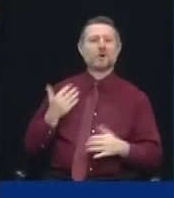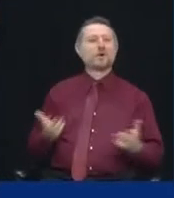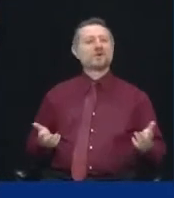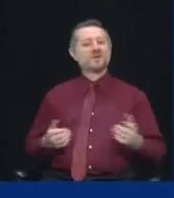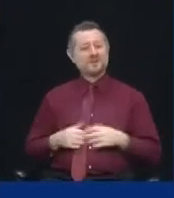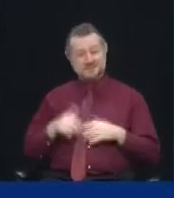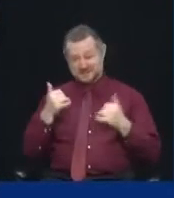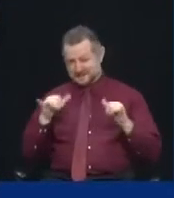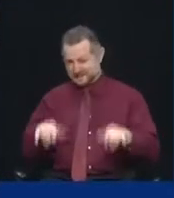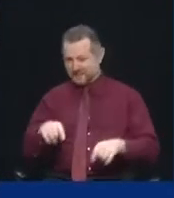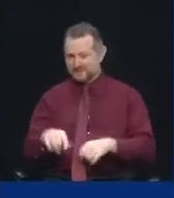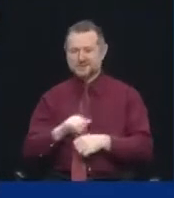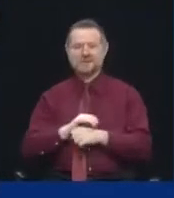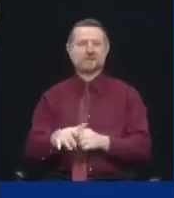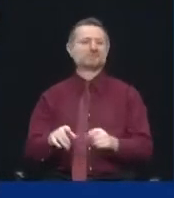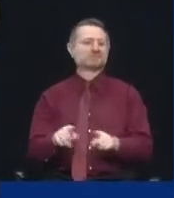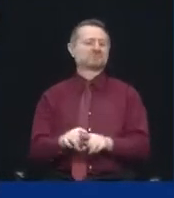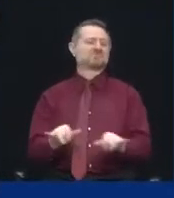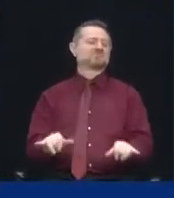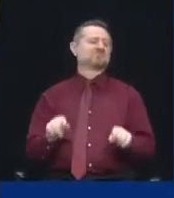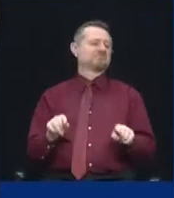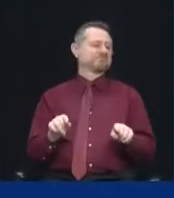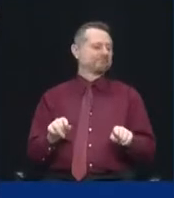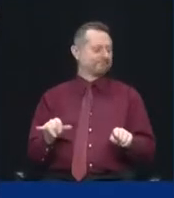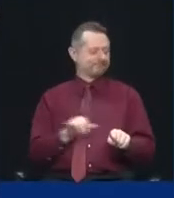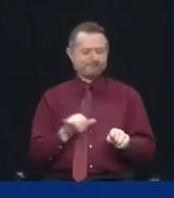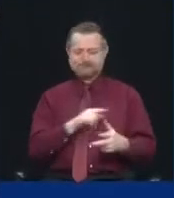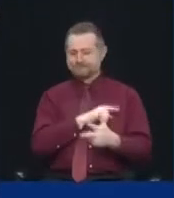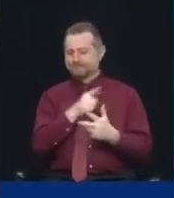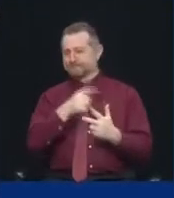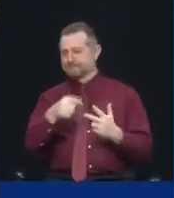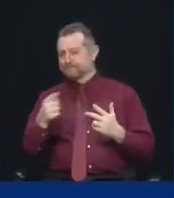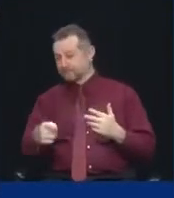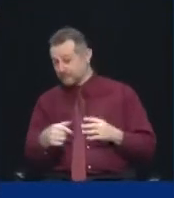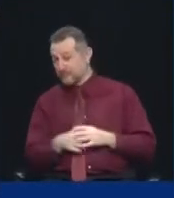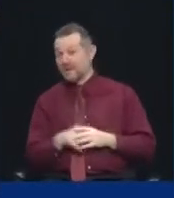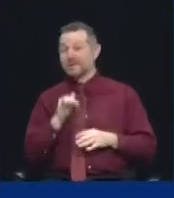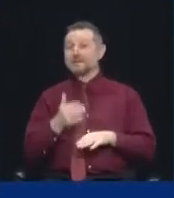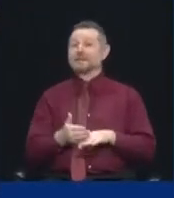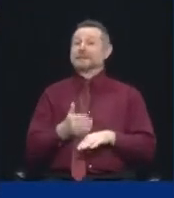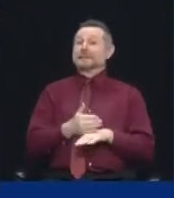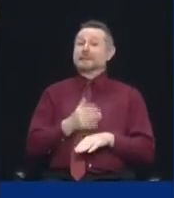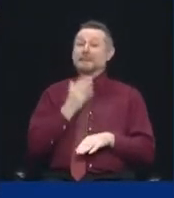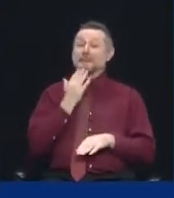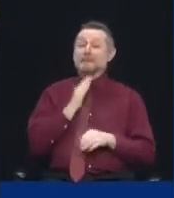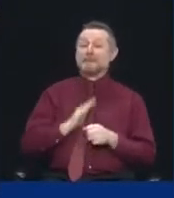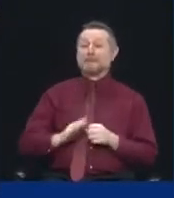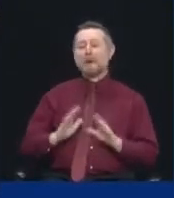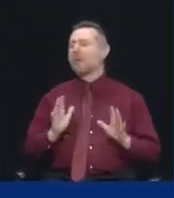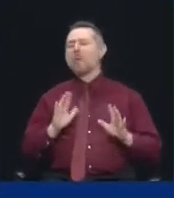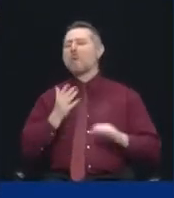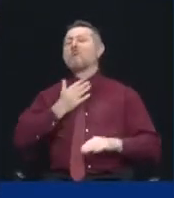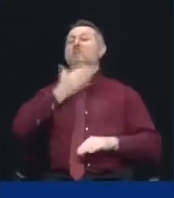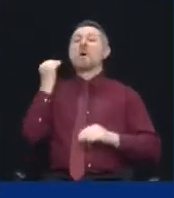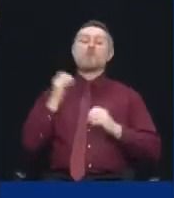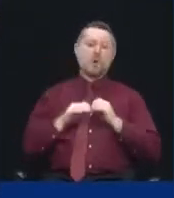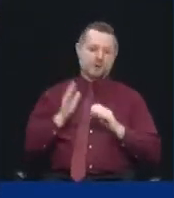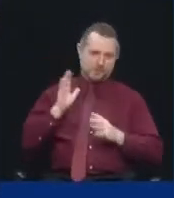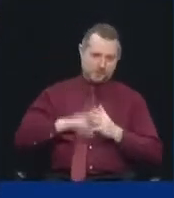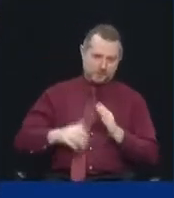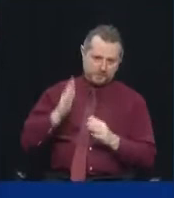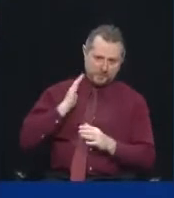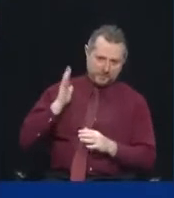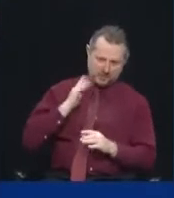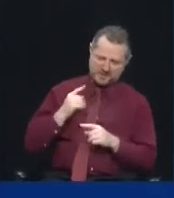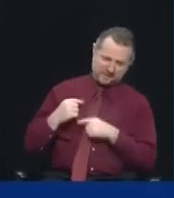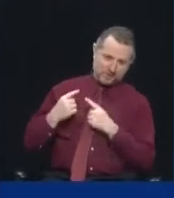same thing with COVID. We're not just going to rebuild, we're going to rebuild better than ever before. And we have the agenda